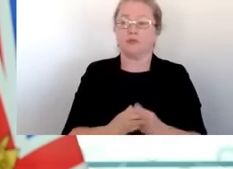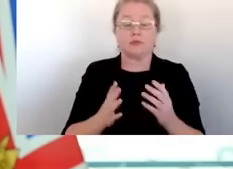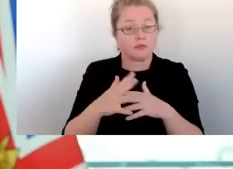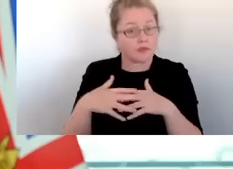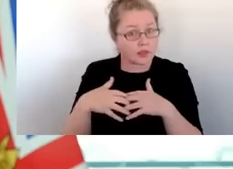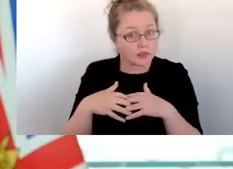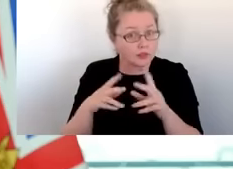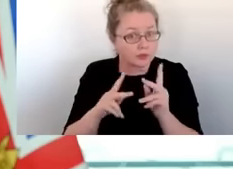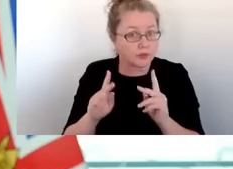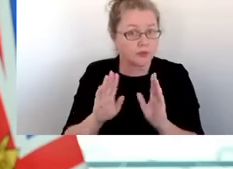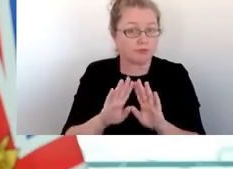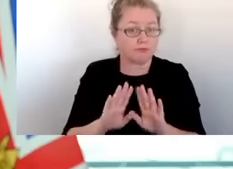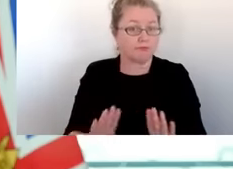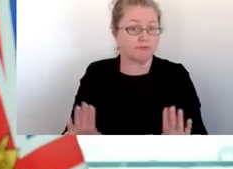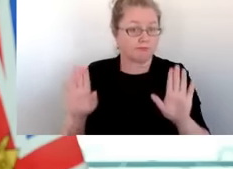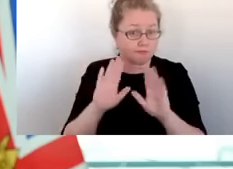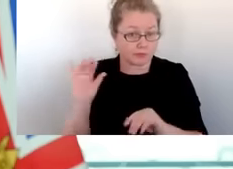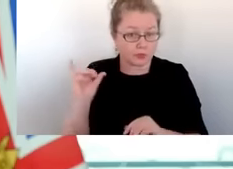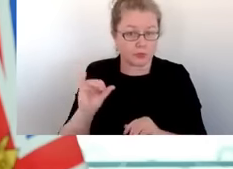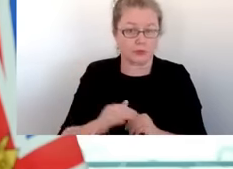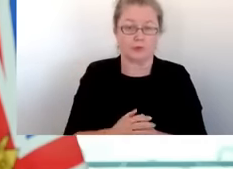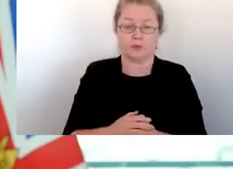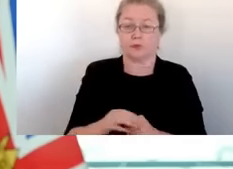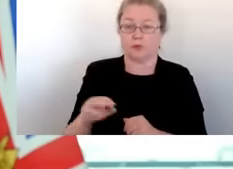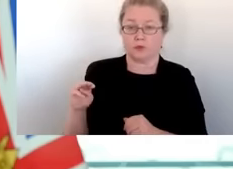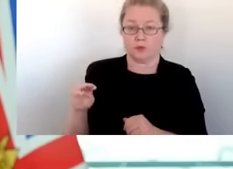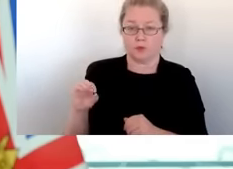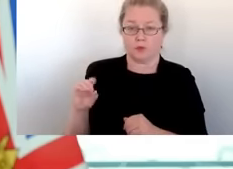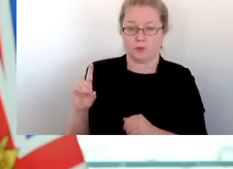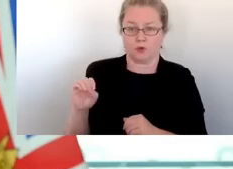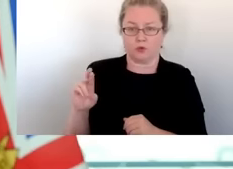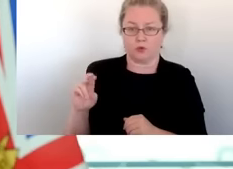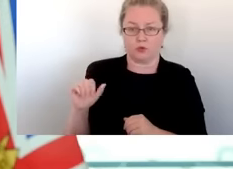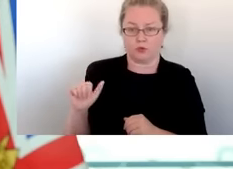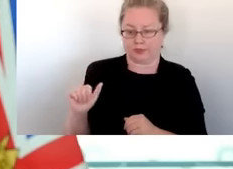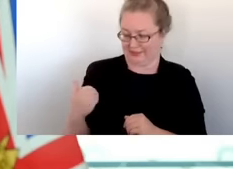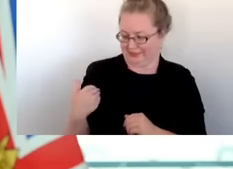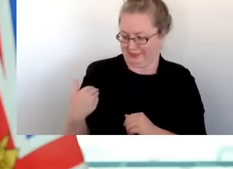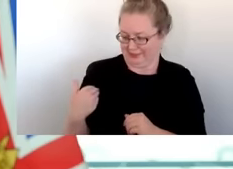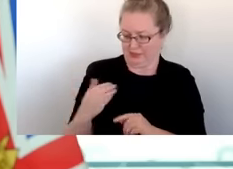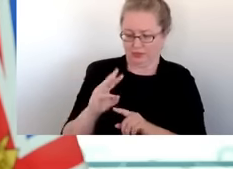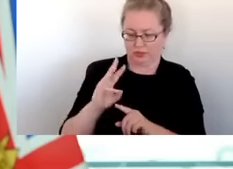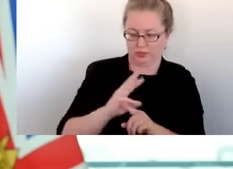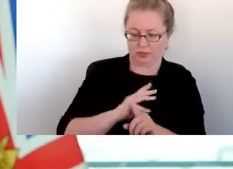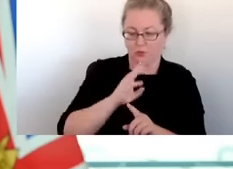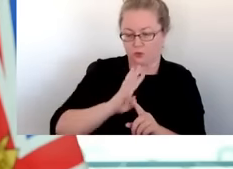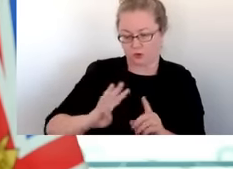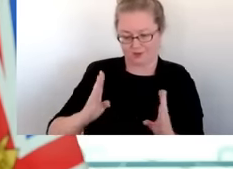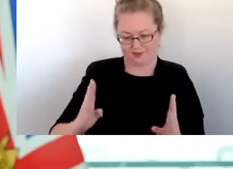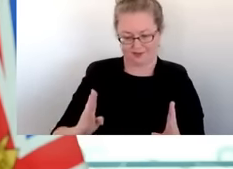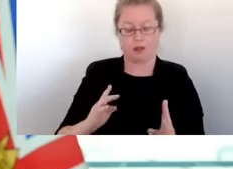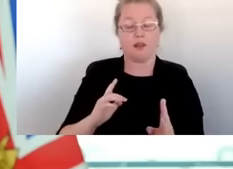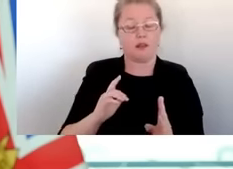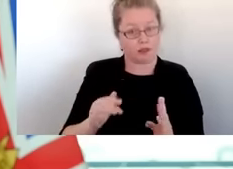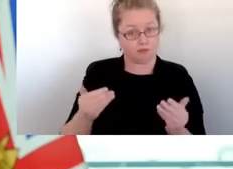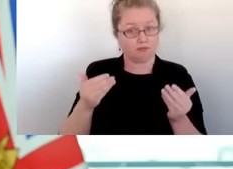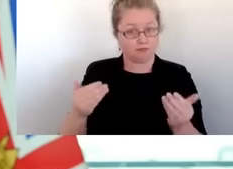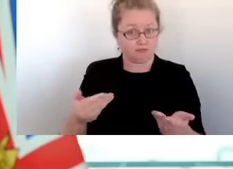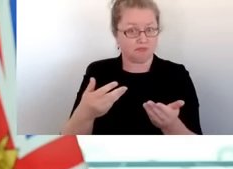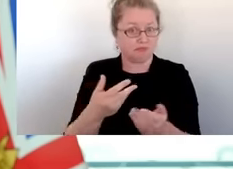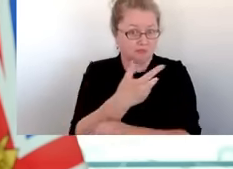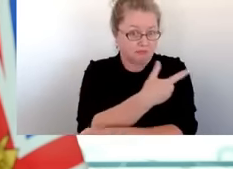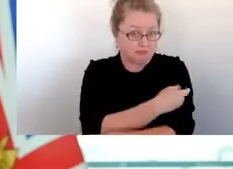peoples. The Moderna vaccine was introduced, as I said, for 6 months to 4 years, the Moderna pediatric. And we just,